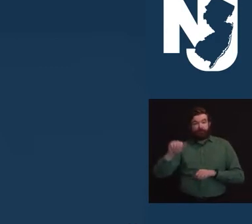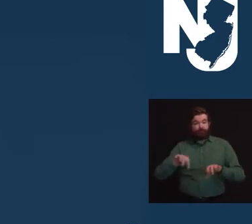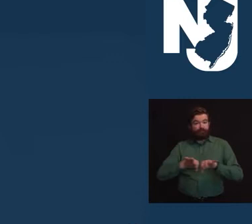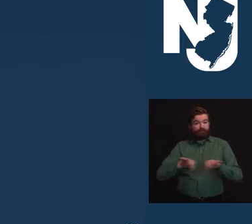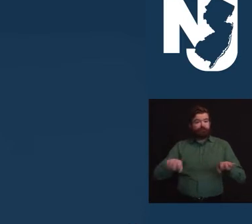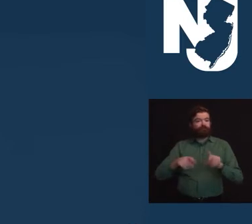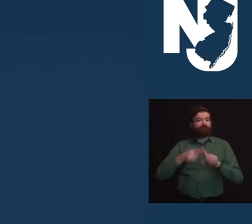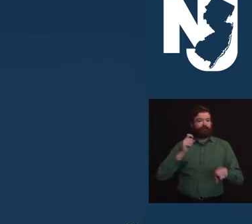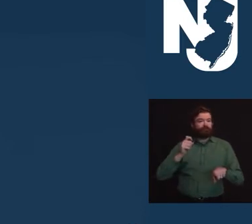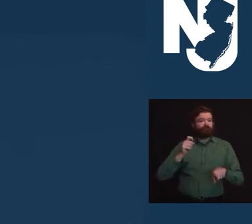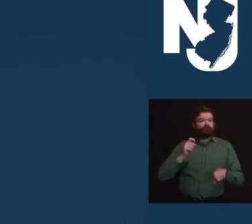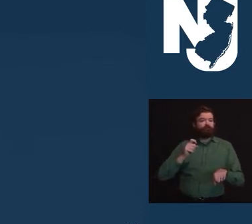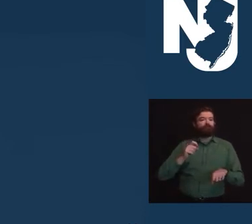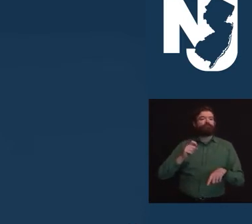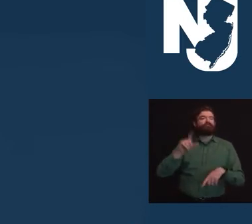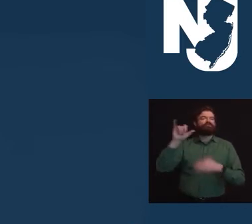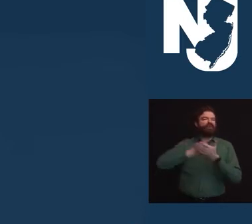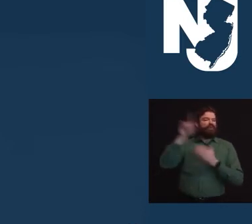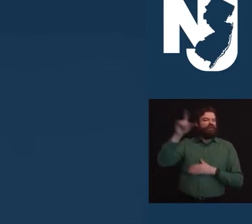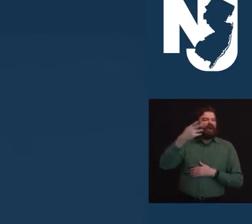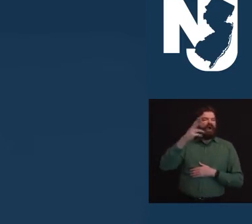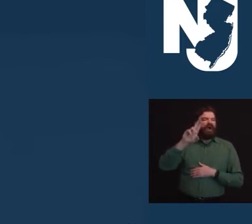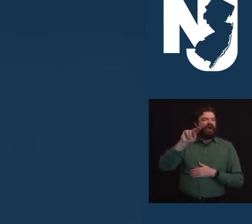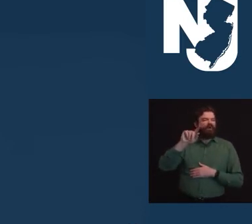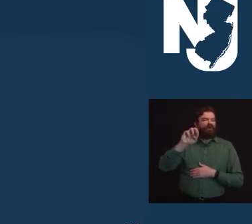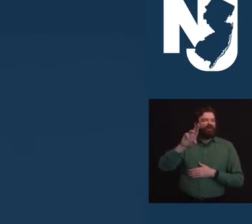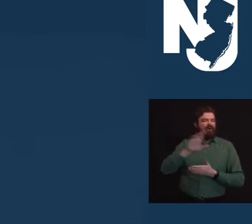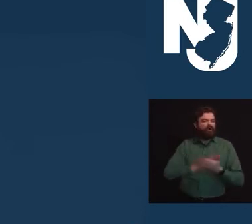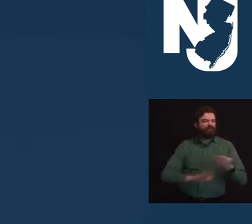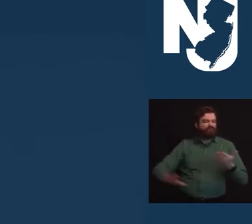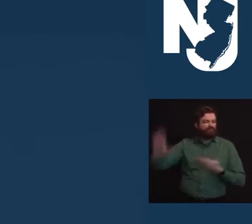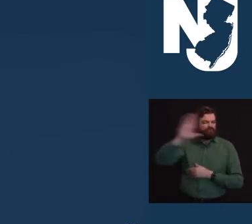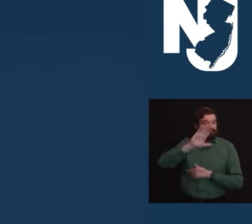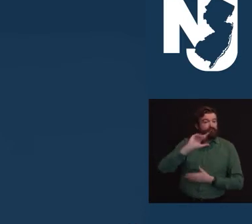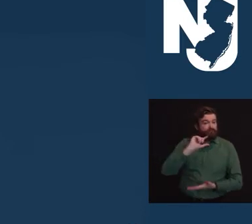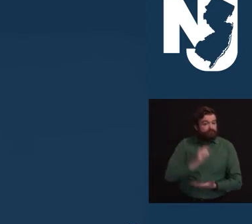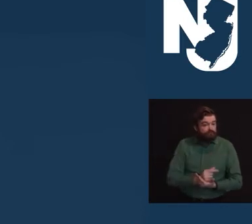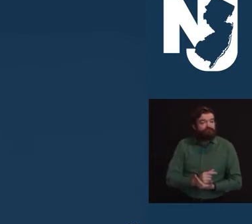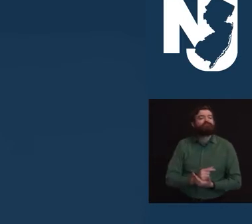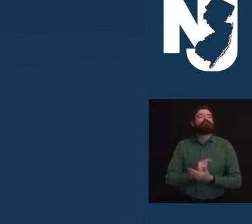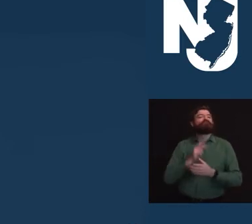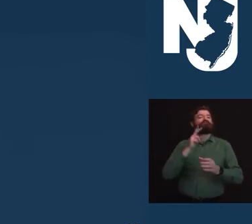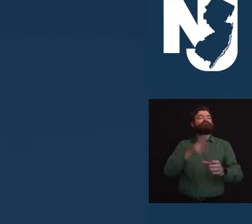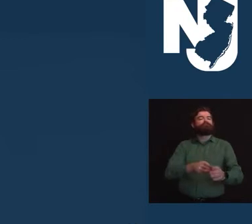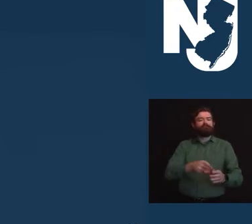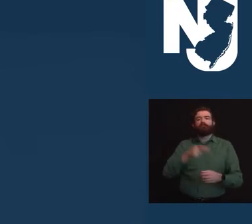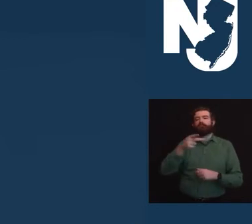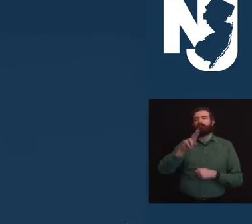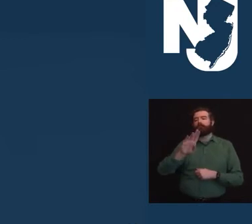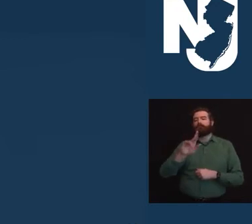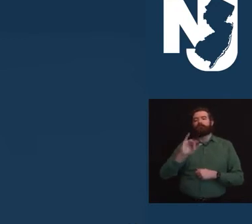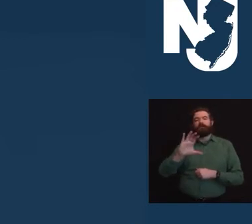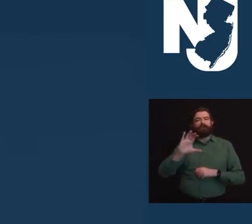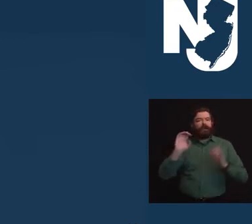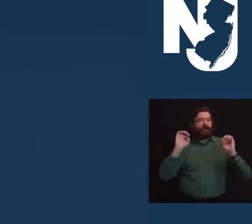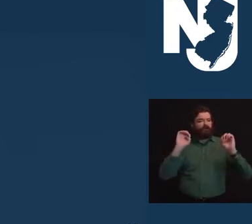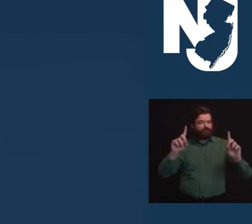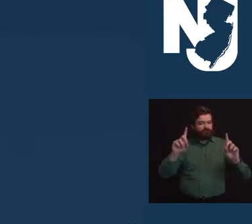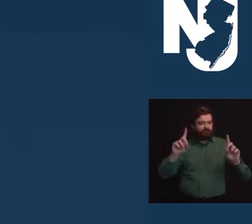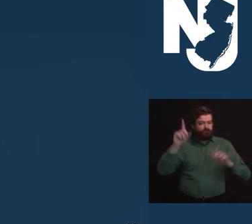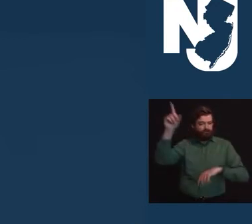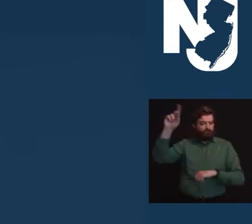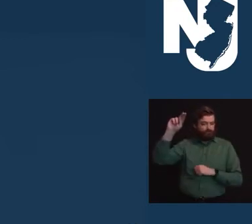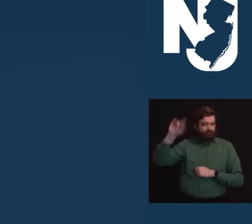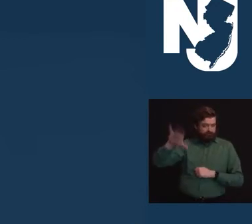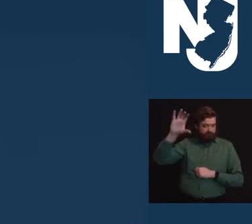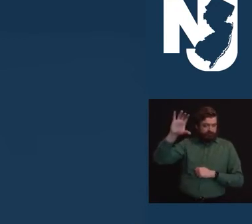City, Hilda embarked on a long career in public education, work that would take her from the New York City public schools to the school district